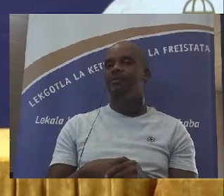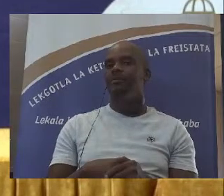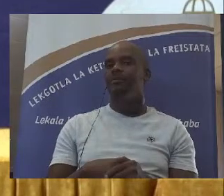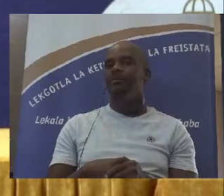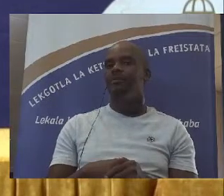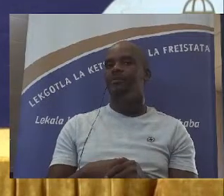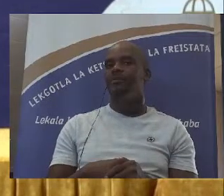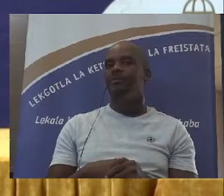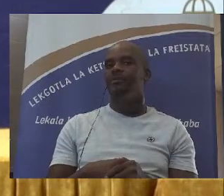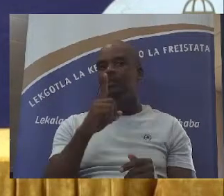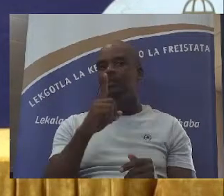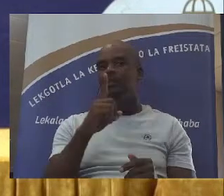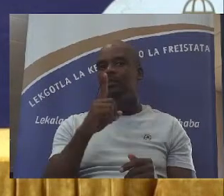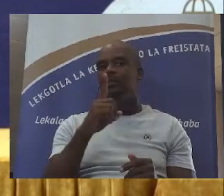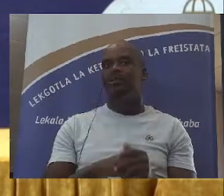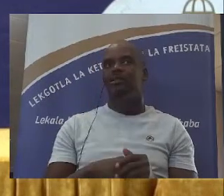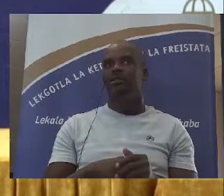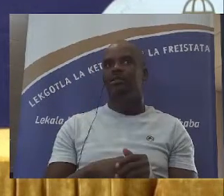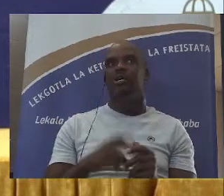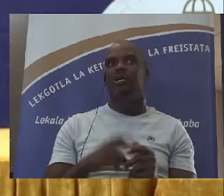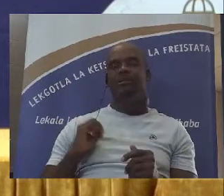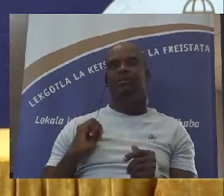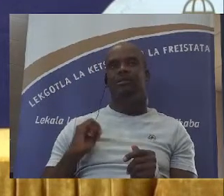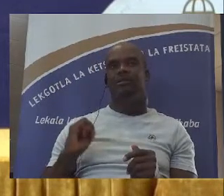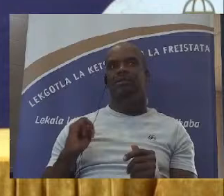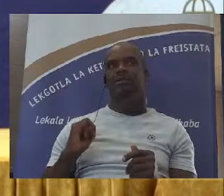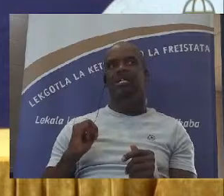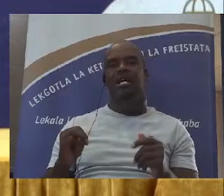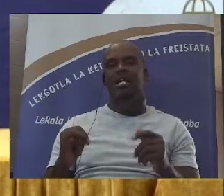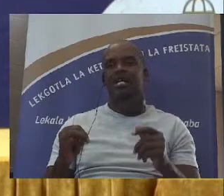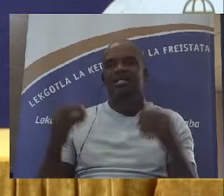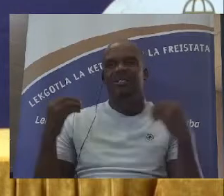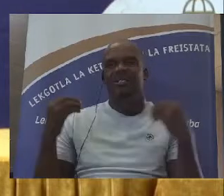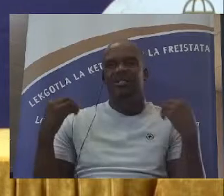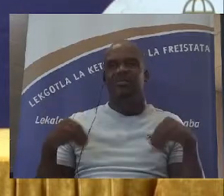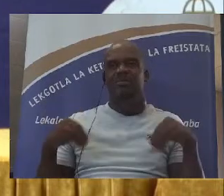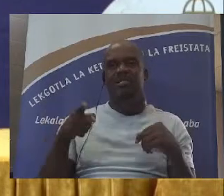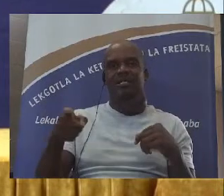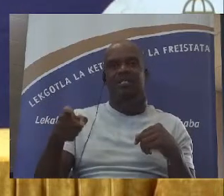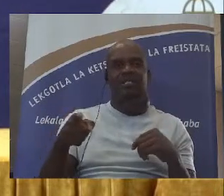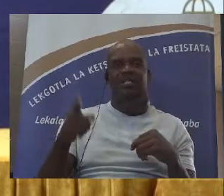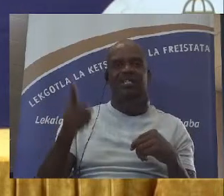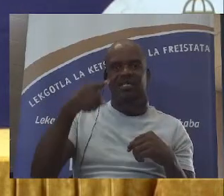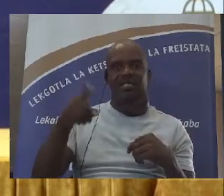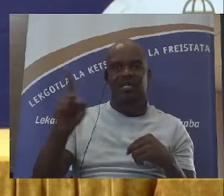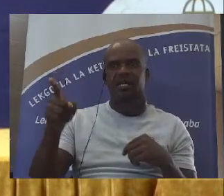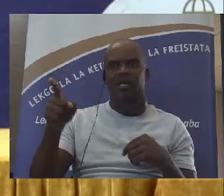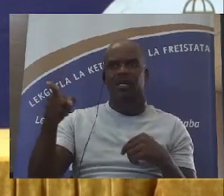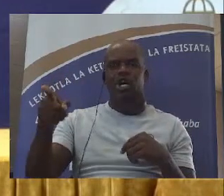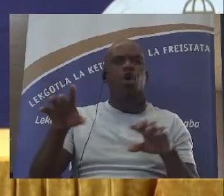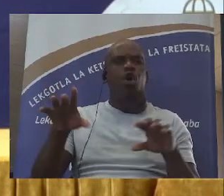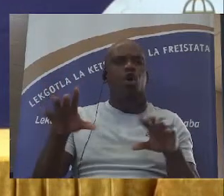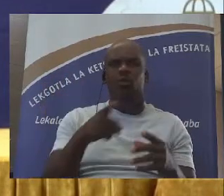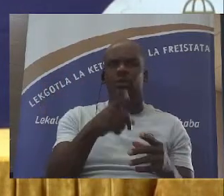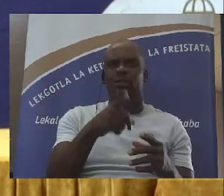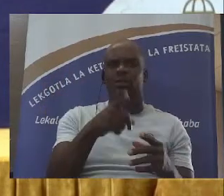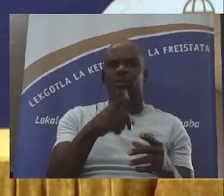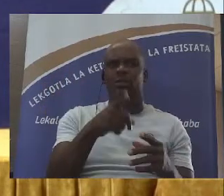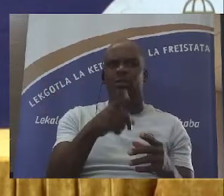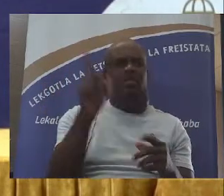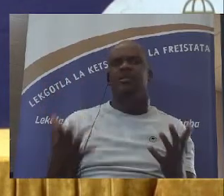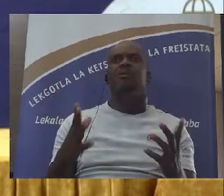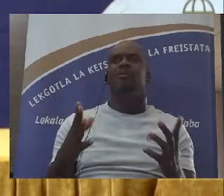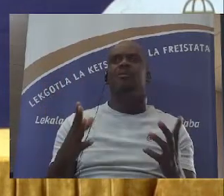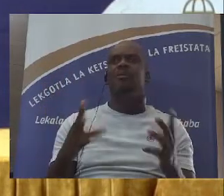announced things to be unfair trading practices or prohibited unfair trading practices, there was a big fear that we're now giving the minister too much